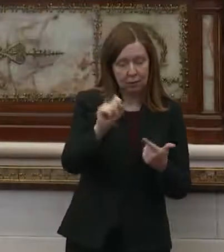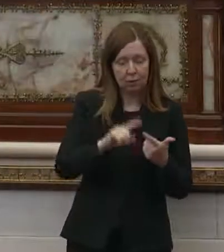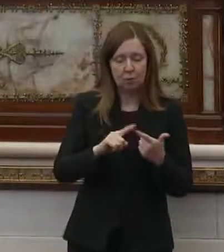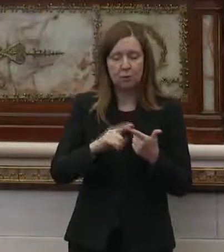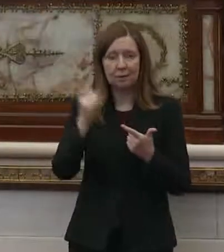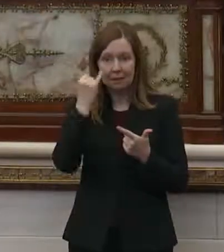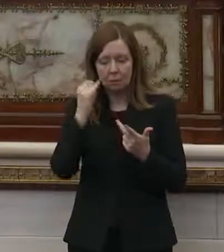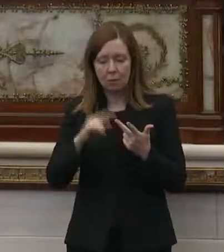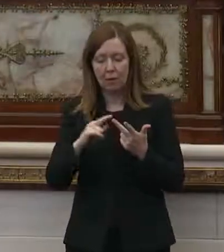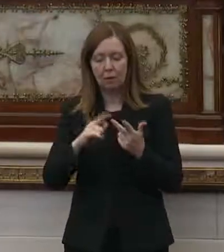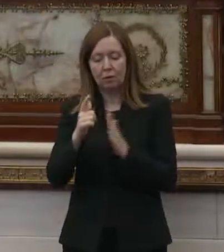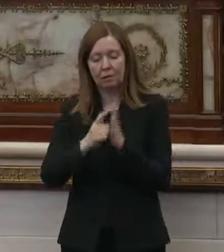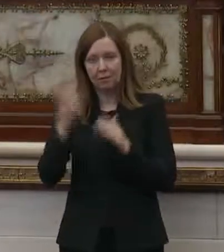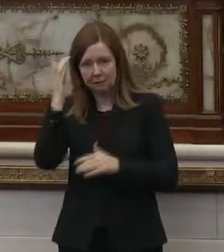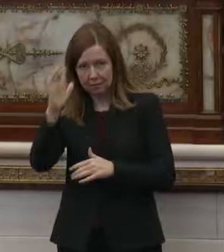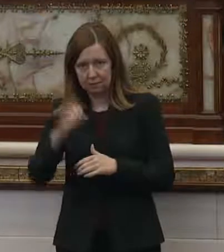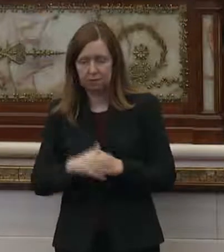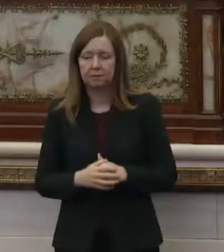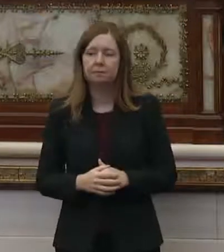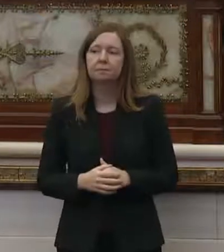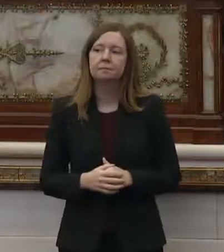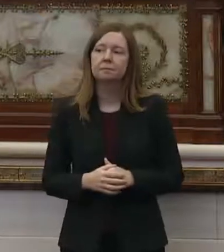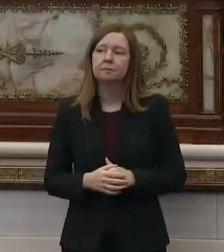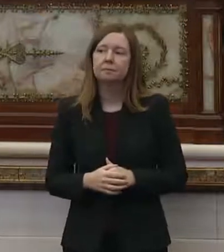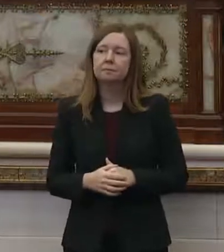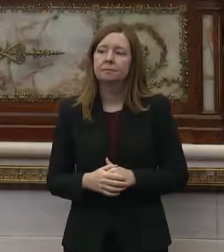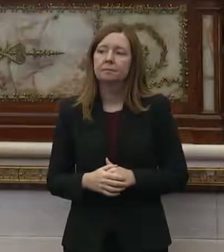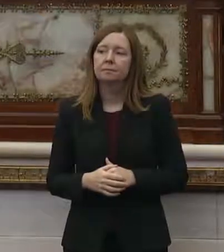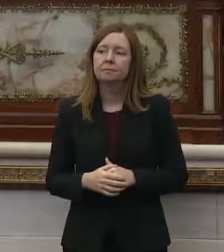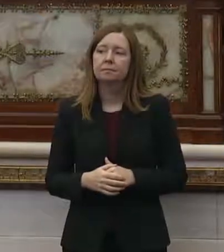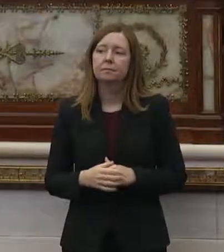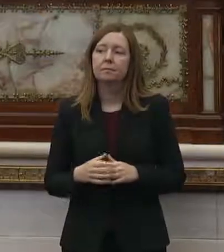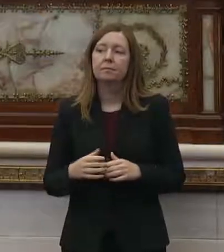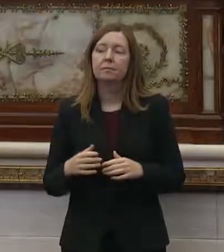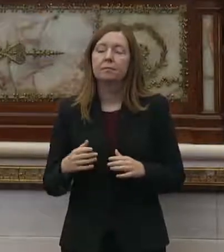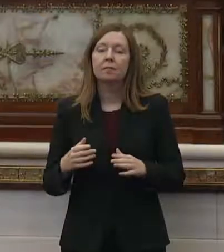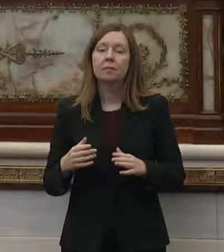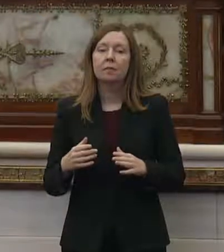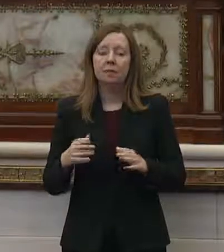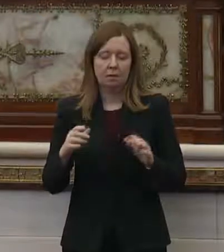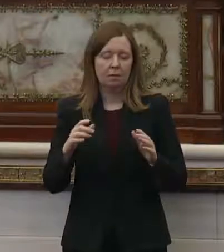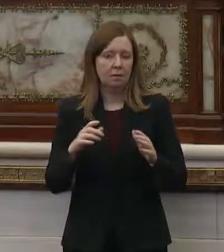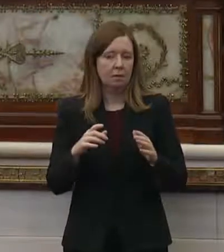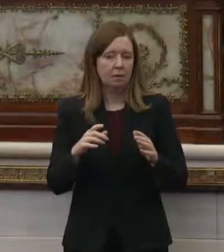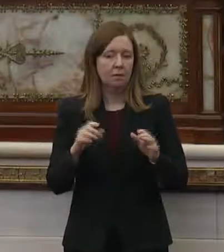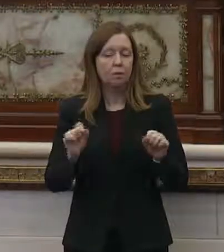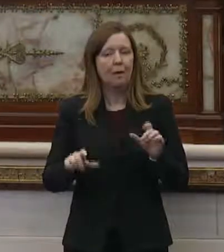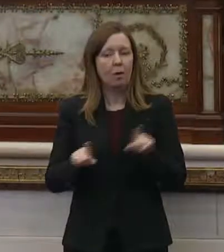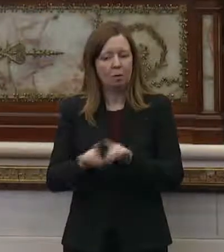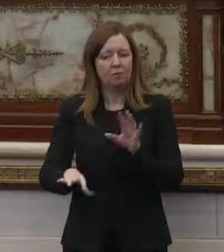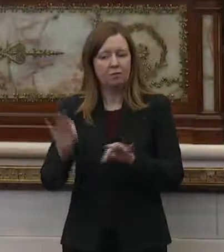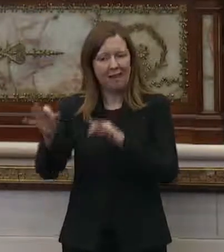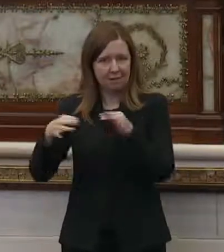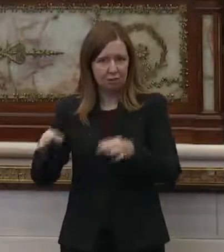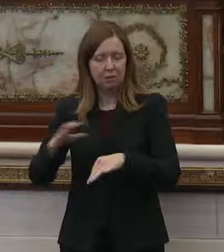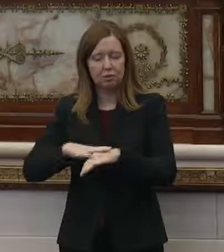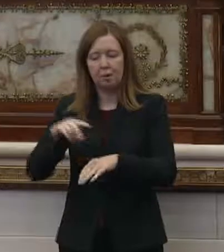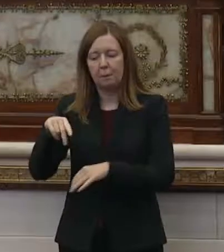News, Inquirer, and Legal Intelligentsia prior to the hearings, and can also be found